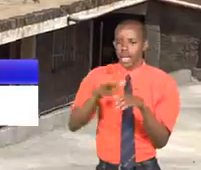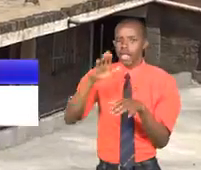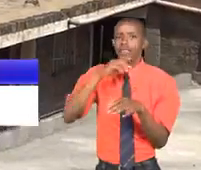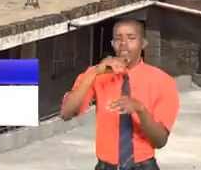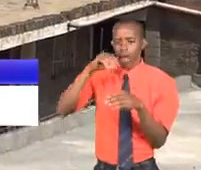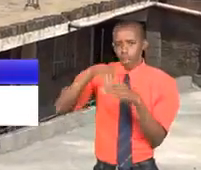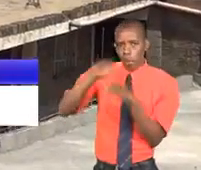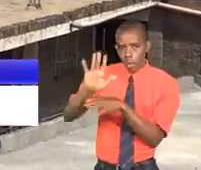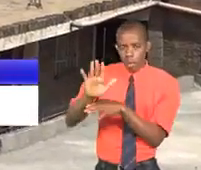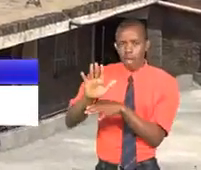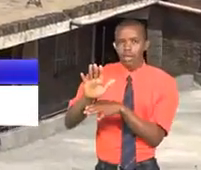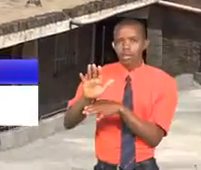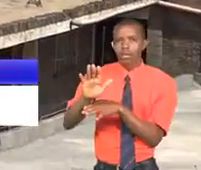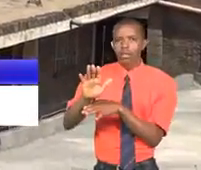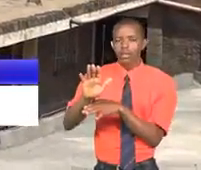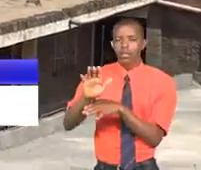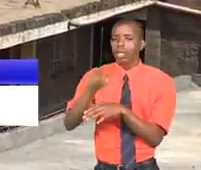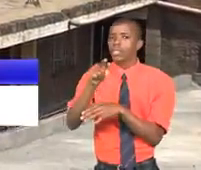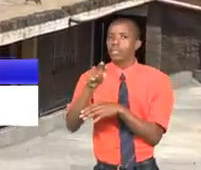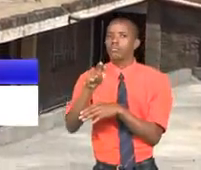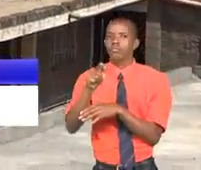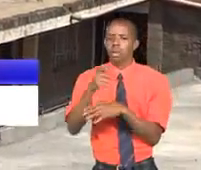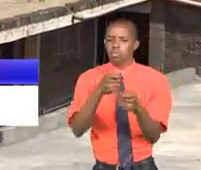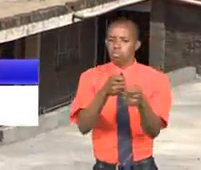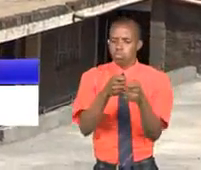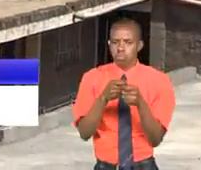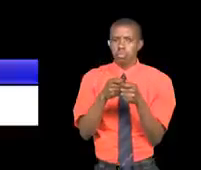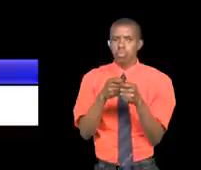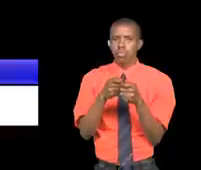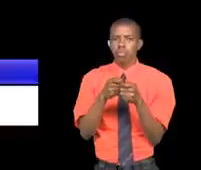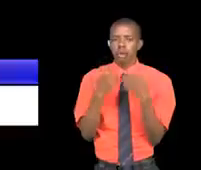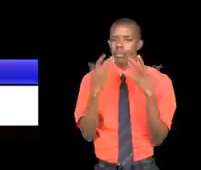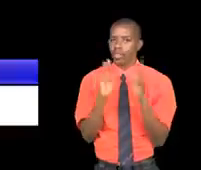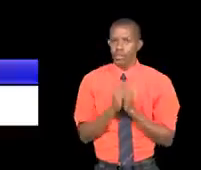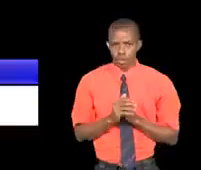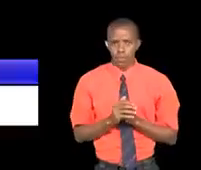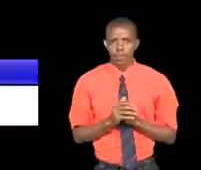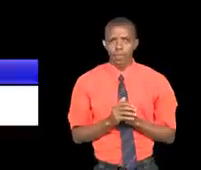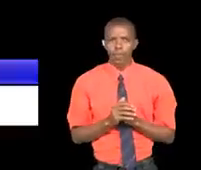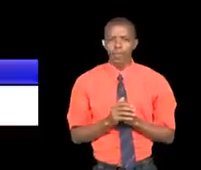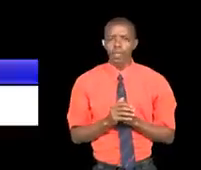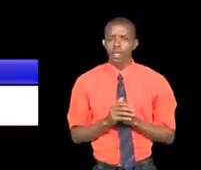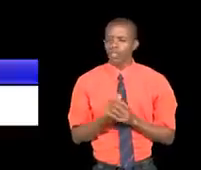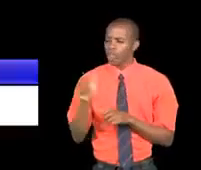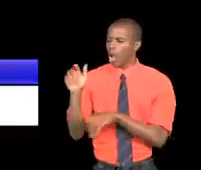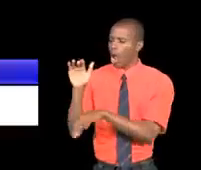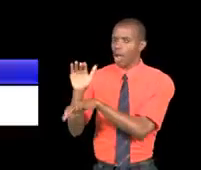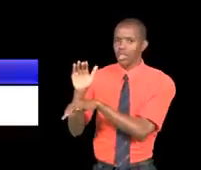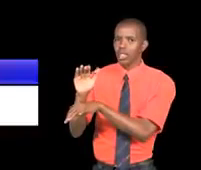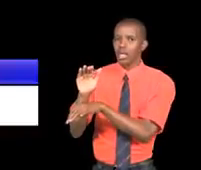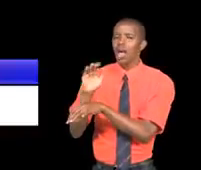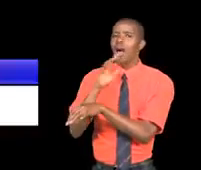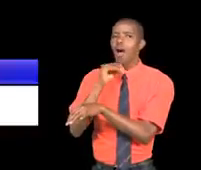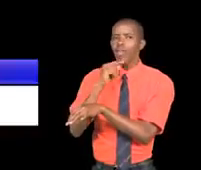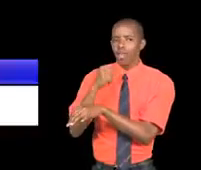Sibota Mogaka, whom she alleges assaulted her regularly. Namkataza aski baka kuna